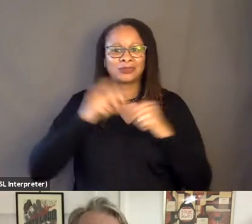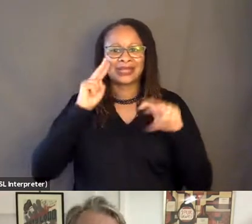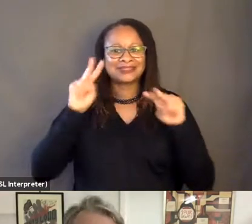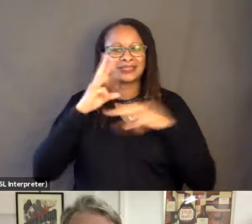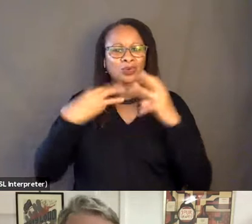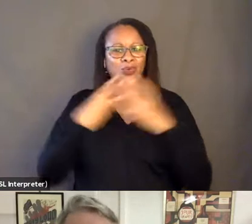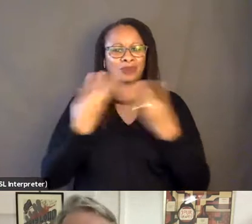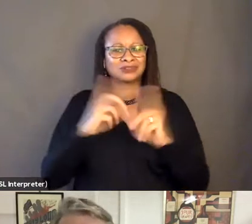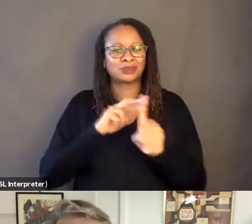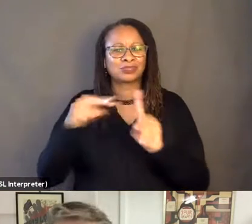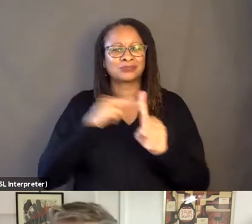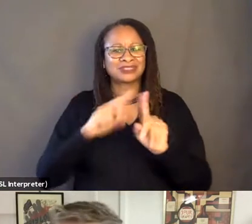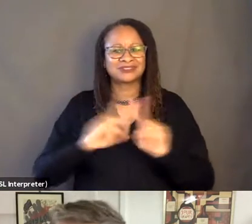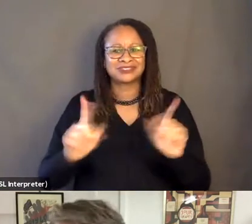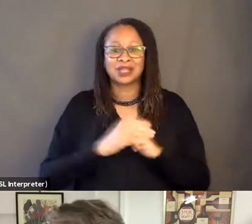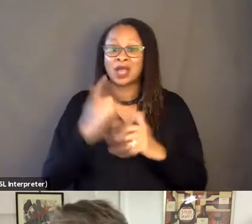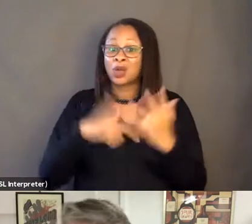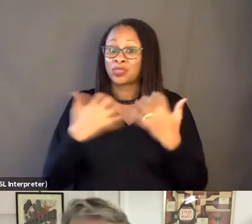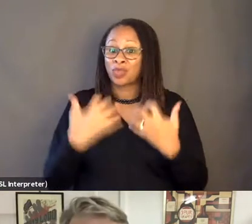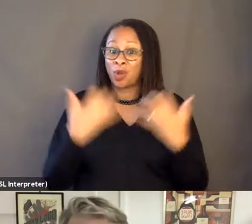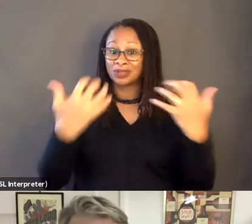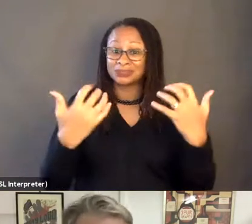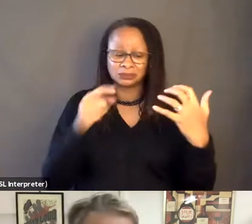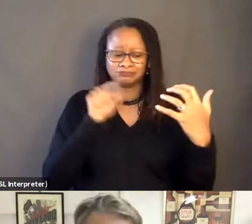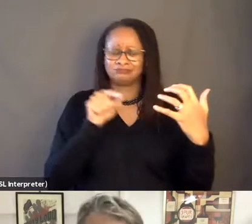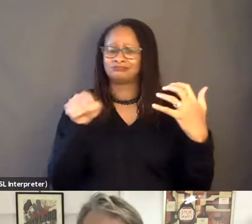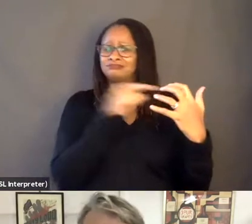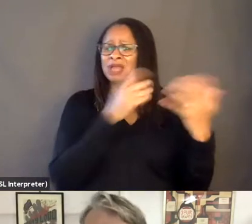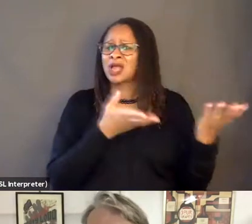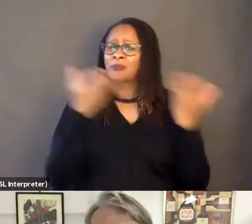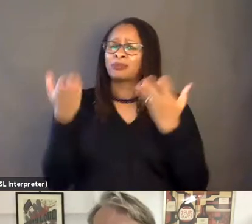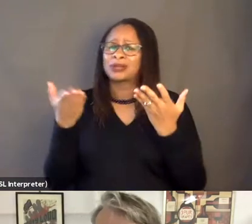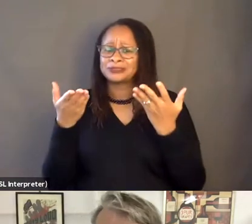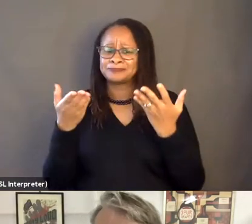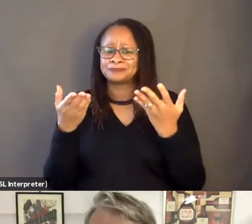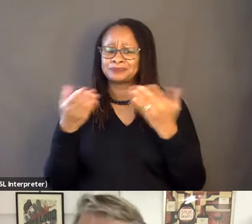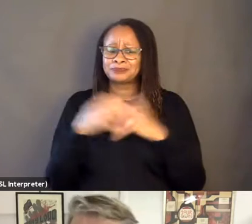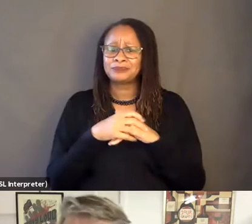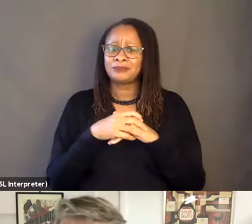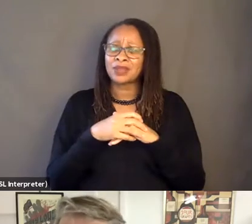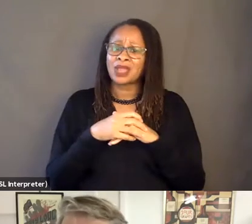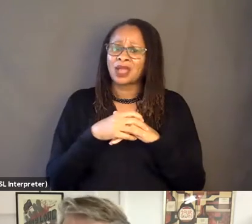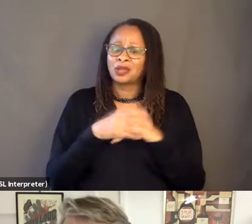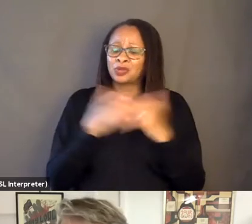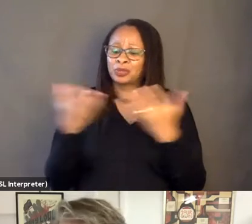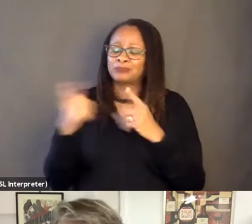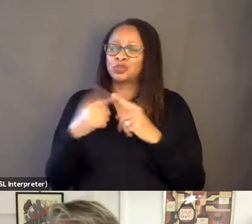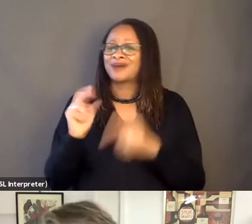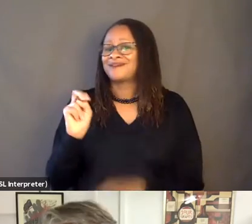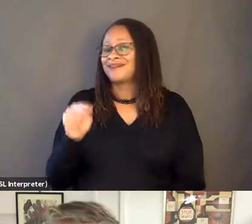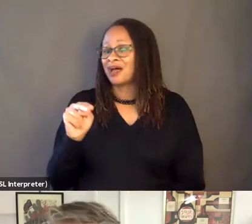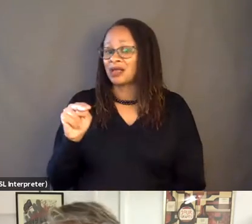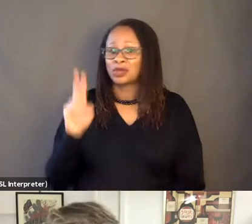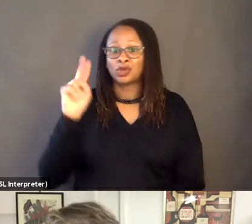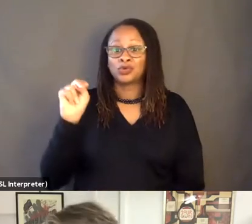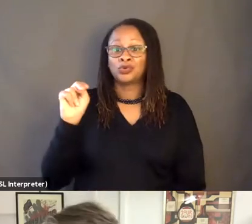do with an audience is just take them into a slightly non-neurotypical way of looking at things based